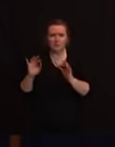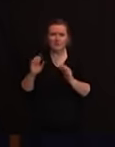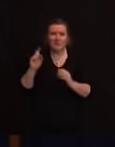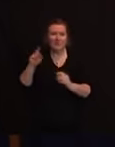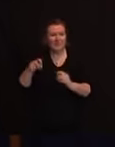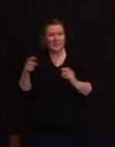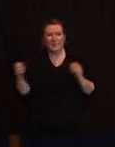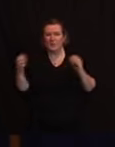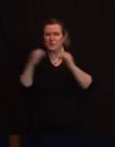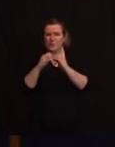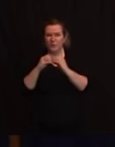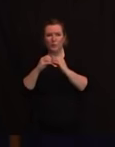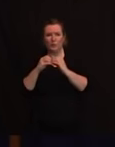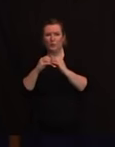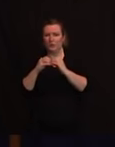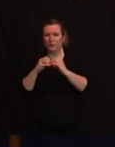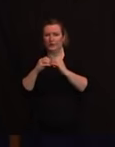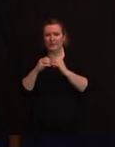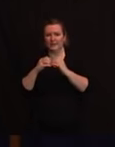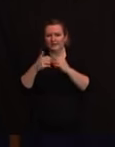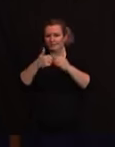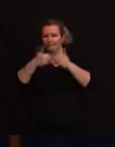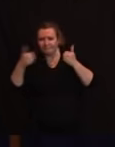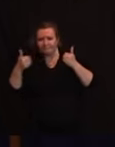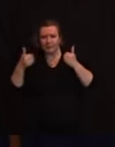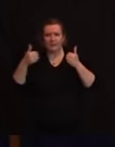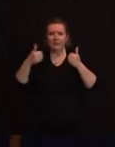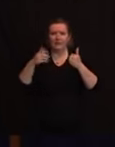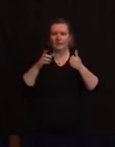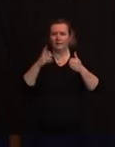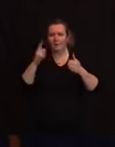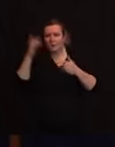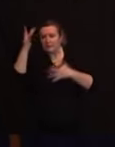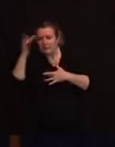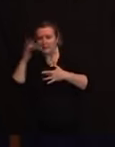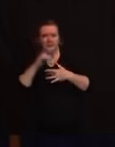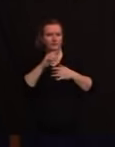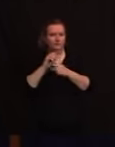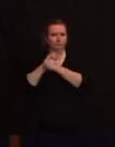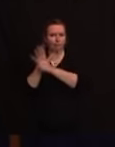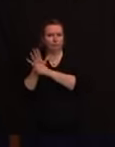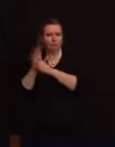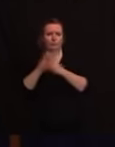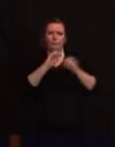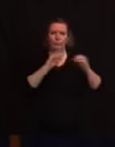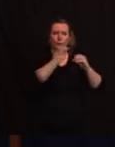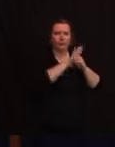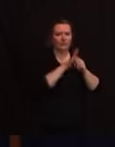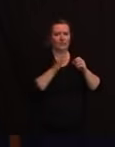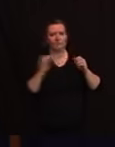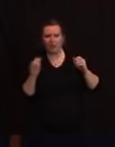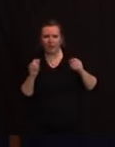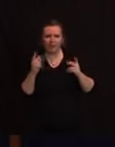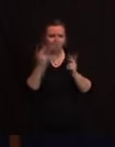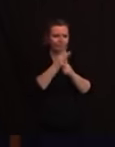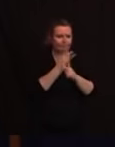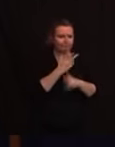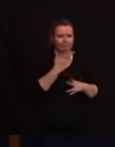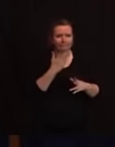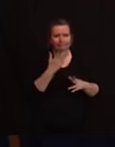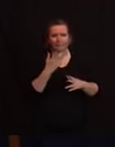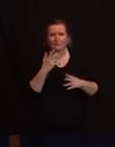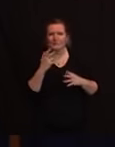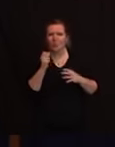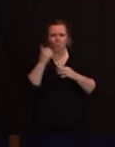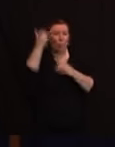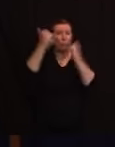a separate floor or a separate wing. Again, we're looking at this regionally, and I've been in contact with several facilities who